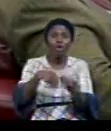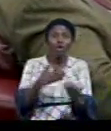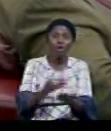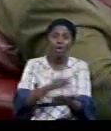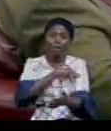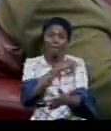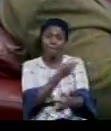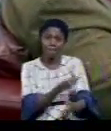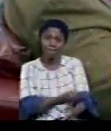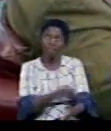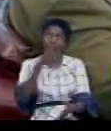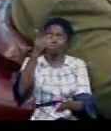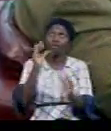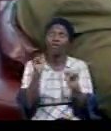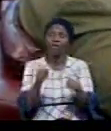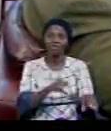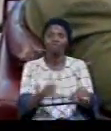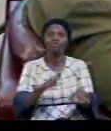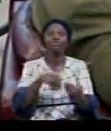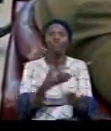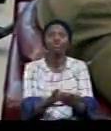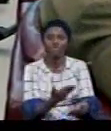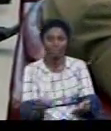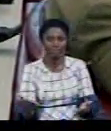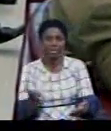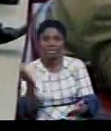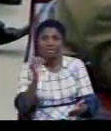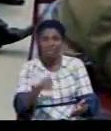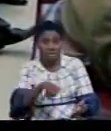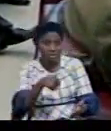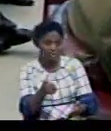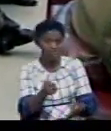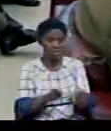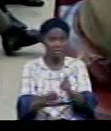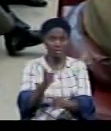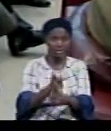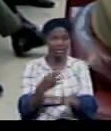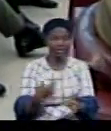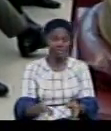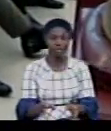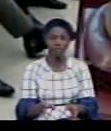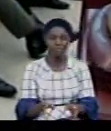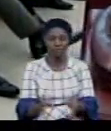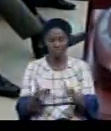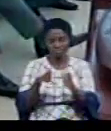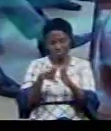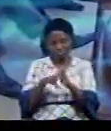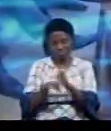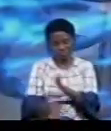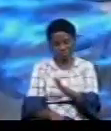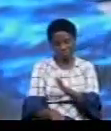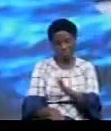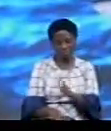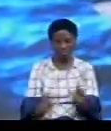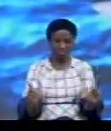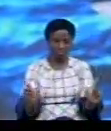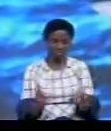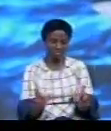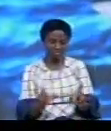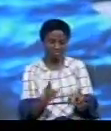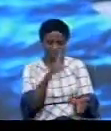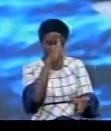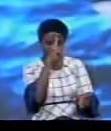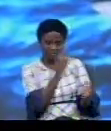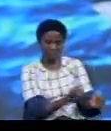do all things. There is another kind of low-level faith that only believes, does